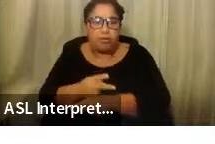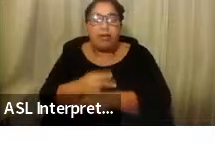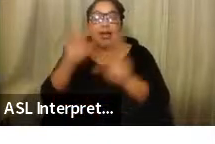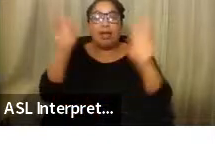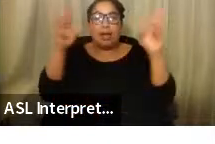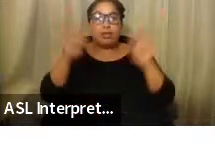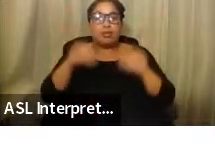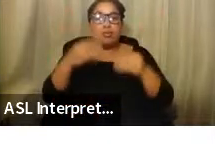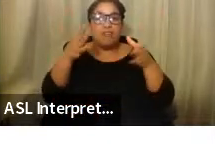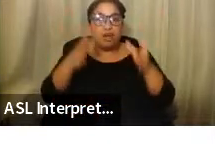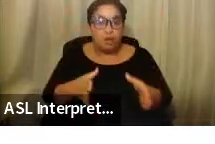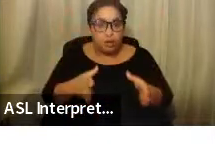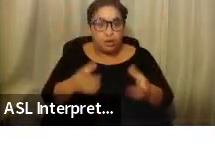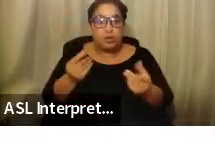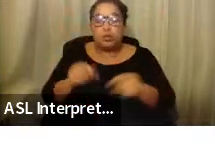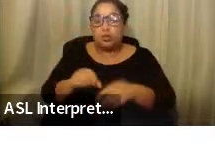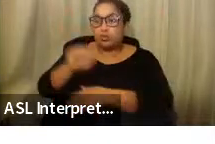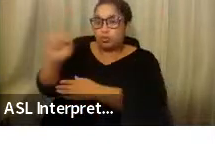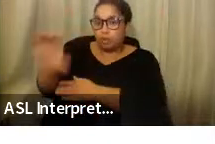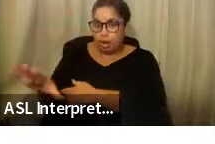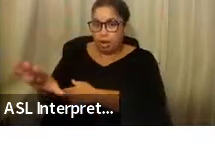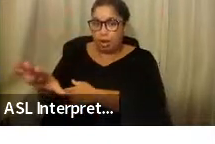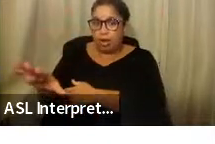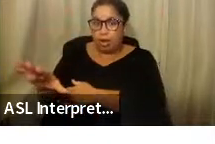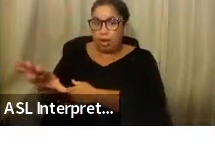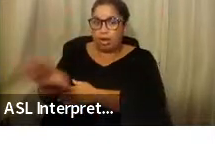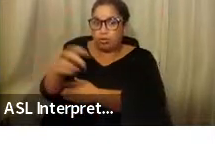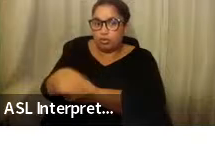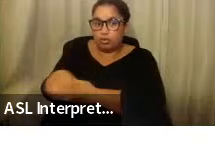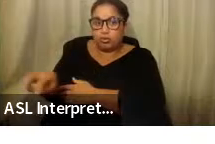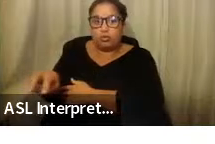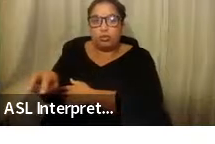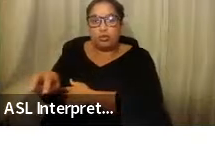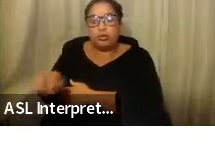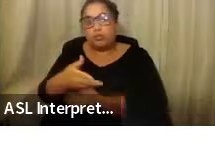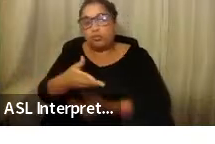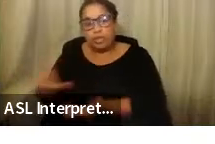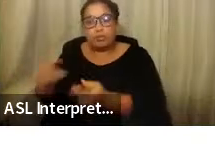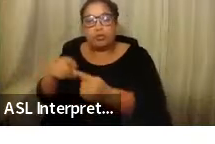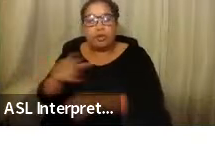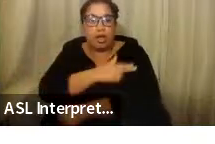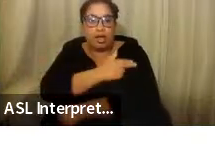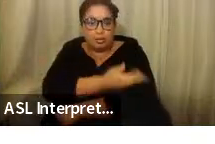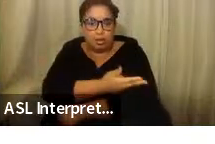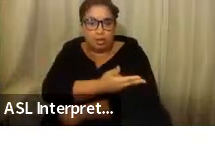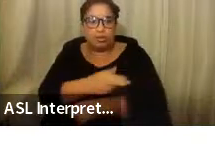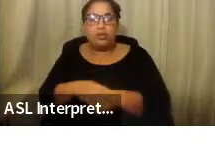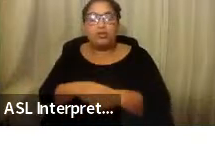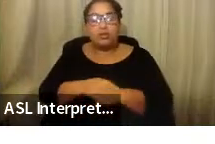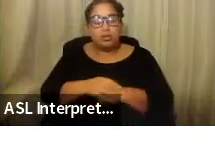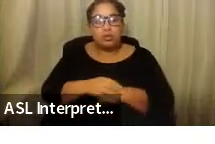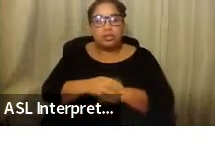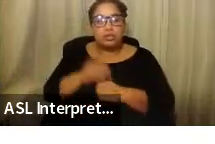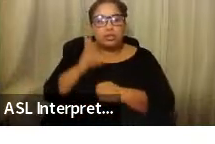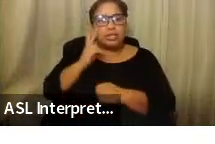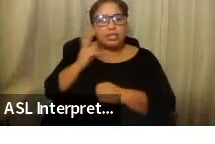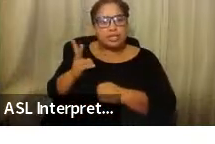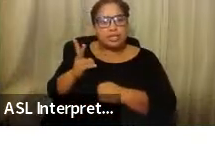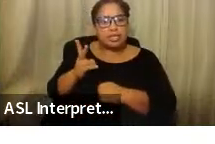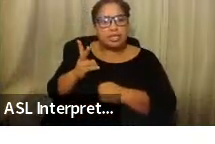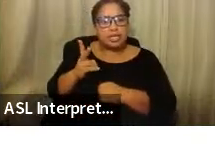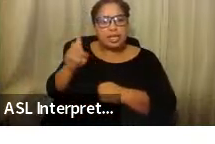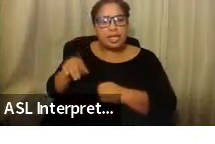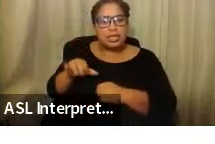off the patient and transfers patient care at the hospital. And then you can see if that's an active